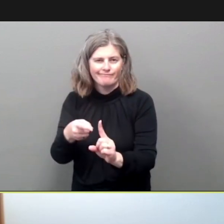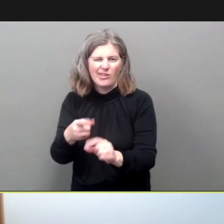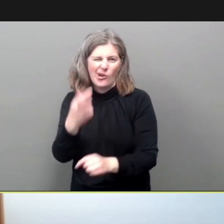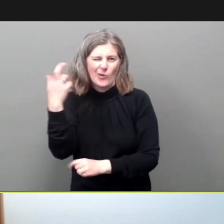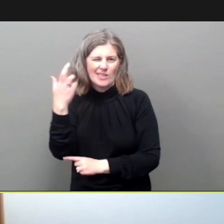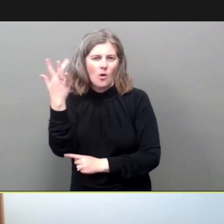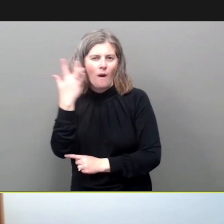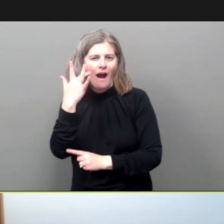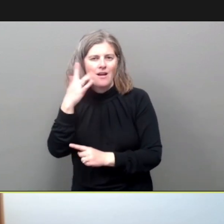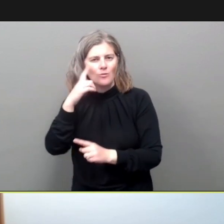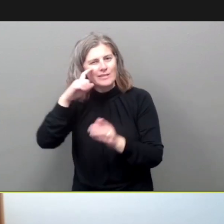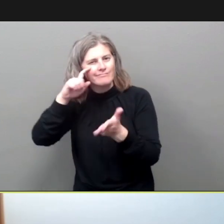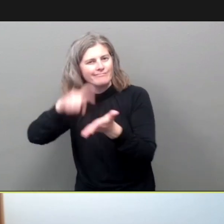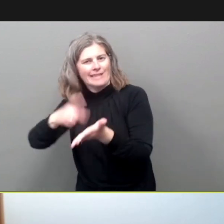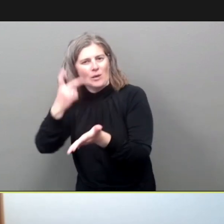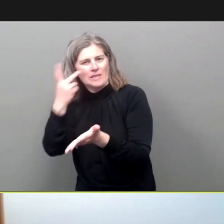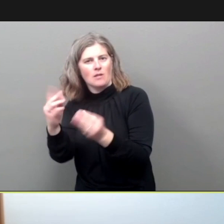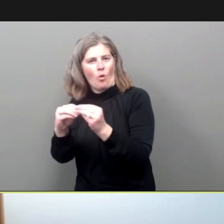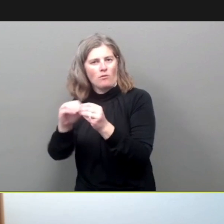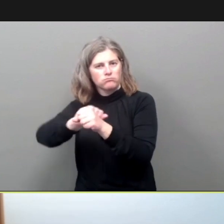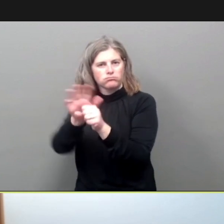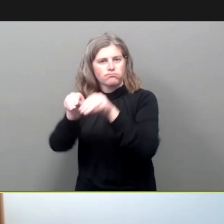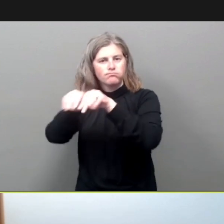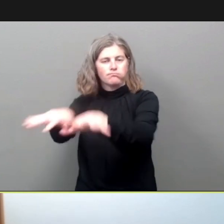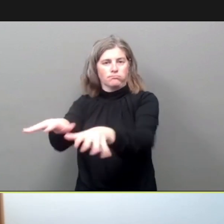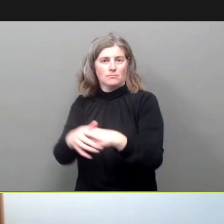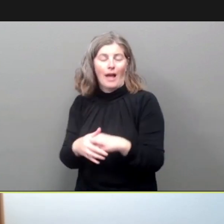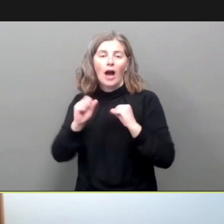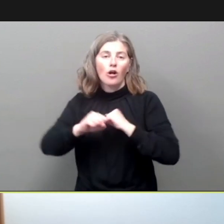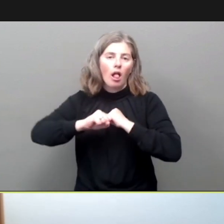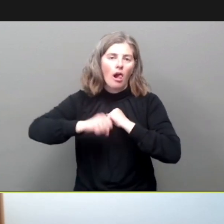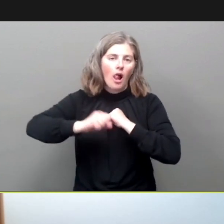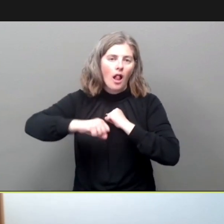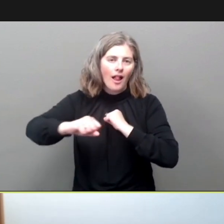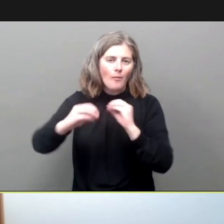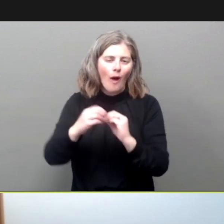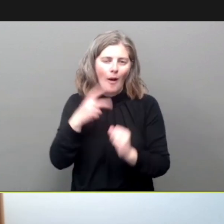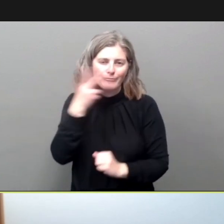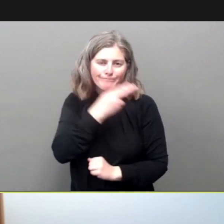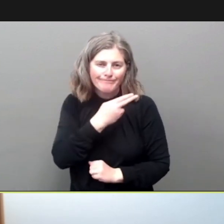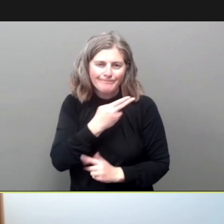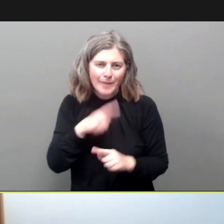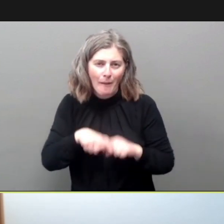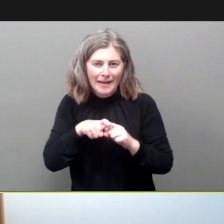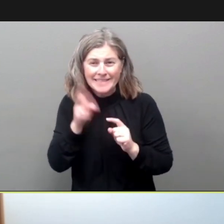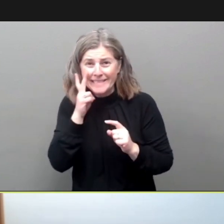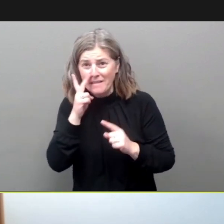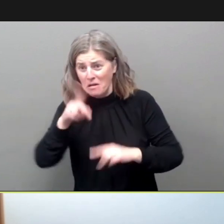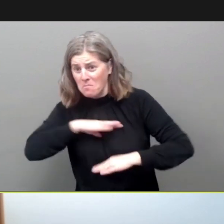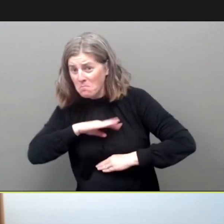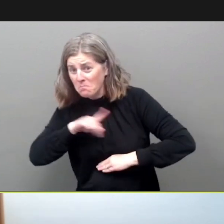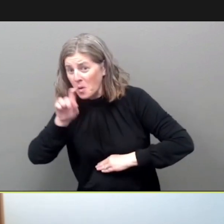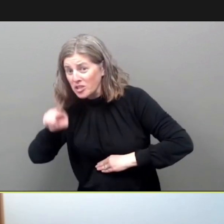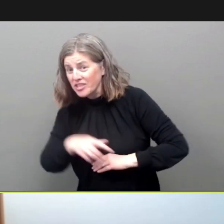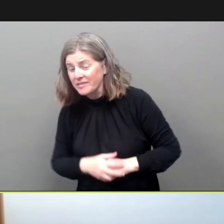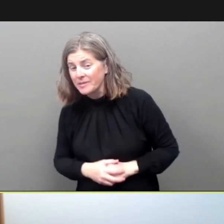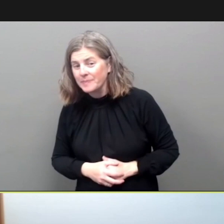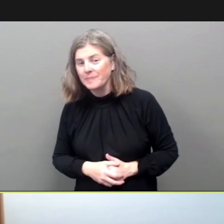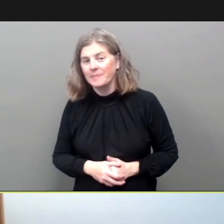is driving what we're seeing. I could go on and on, but let me pause there and see if that answered your question.